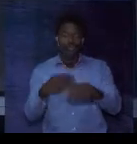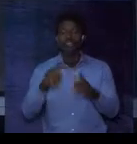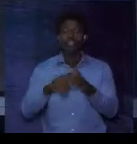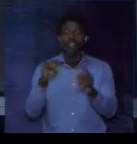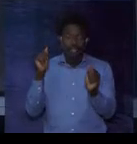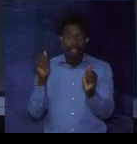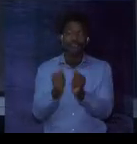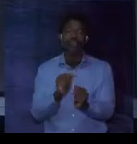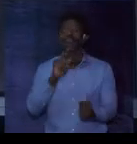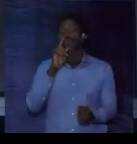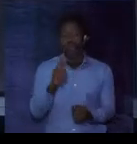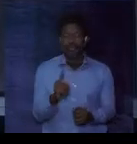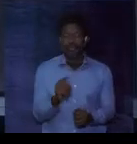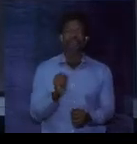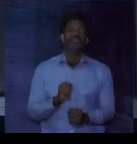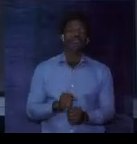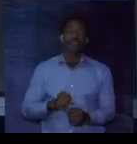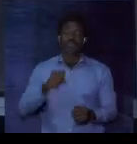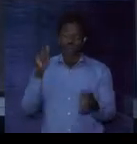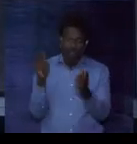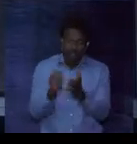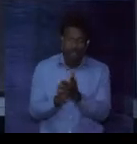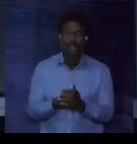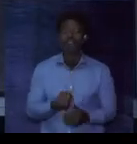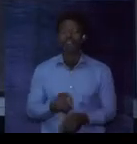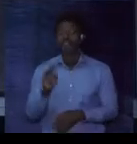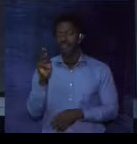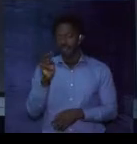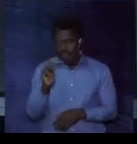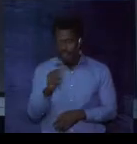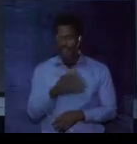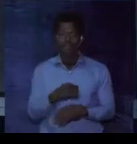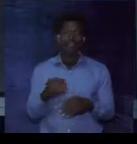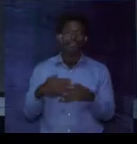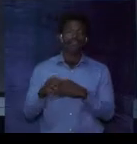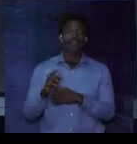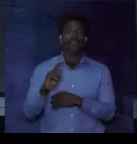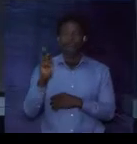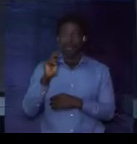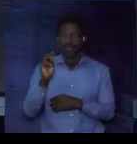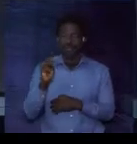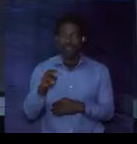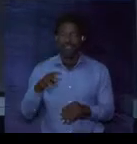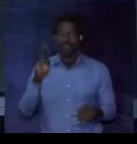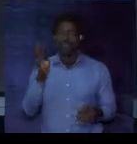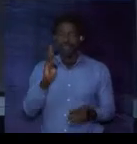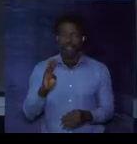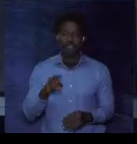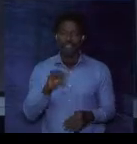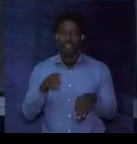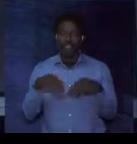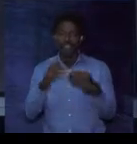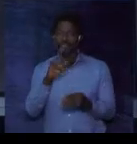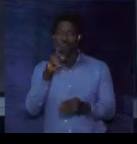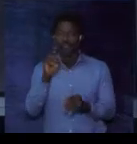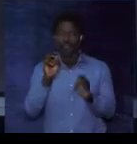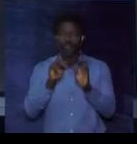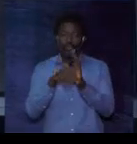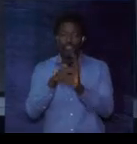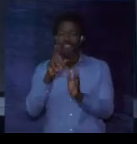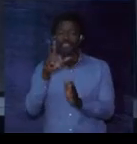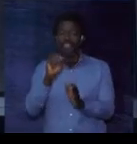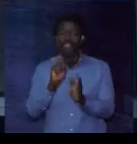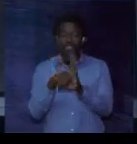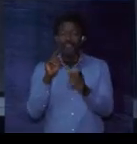So you start with ones, you start with thousands, you start with millions, and after millions you have billions. I'll give you 1 minute,